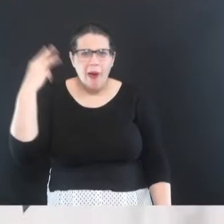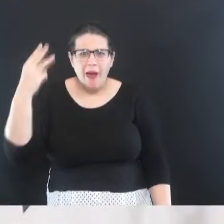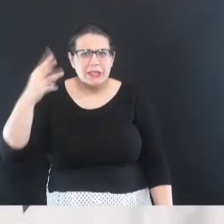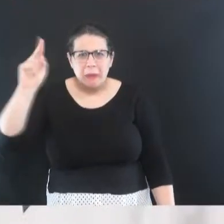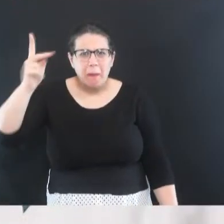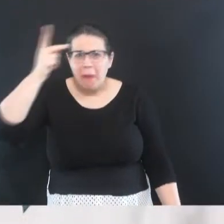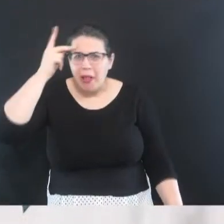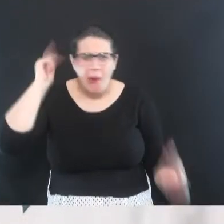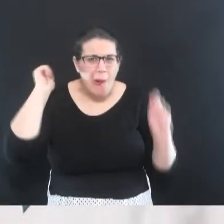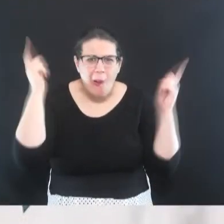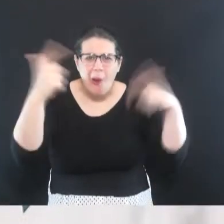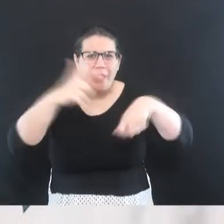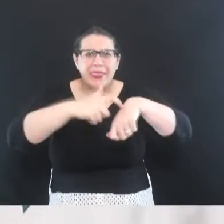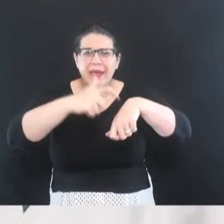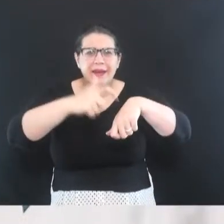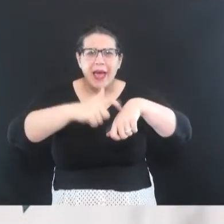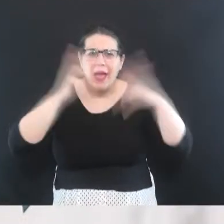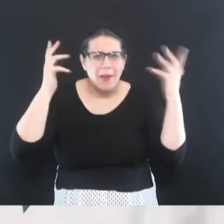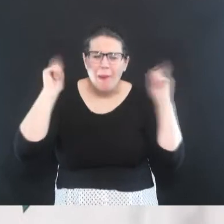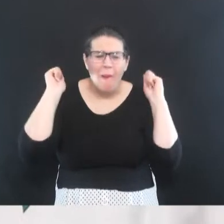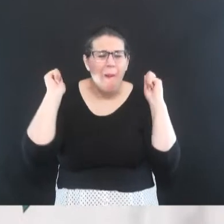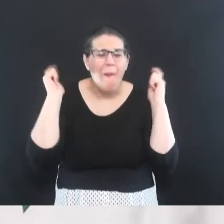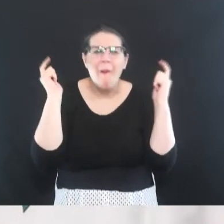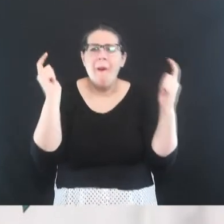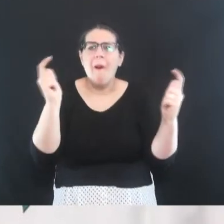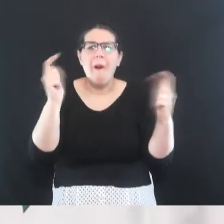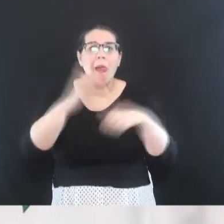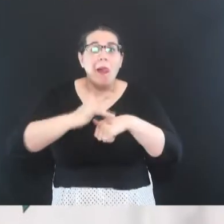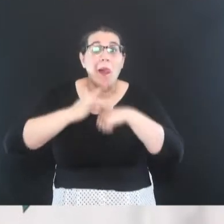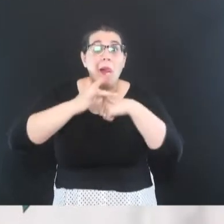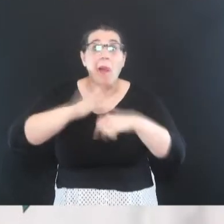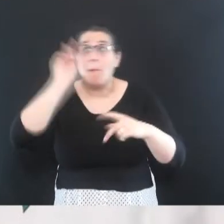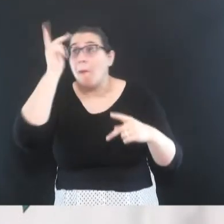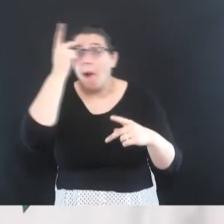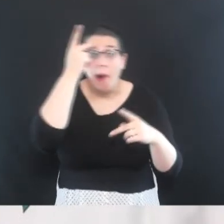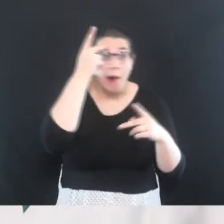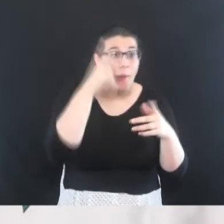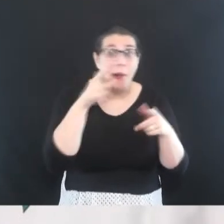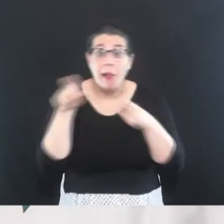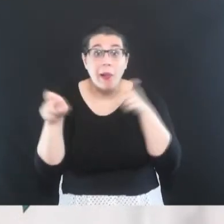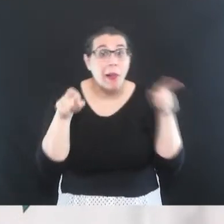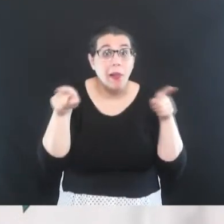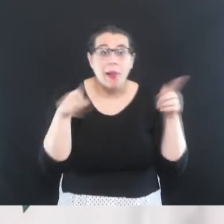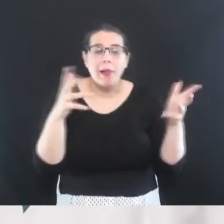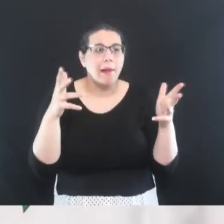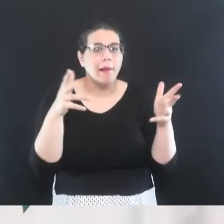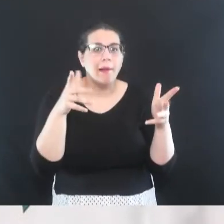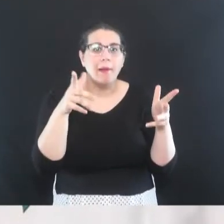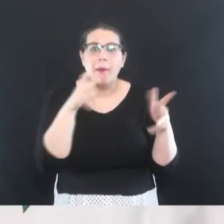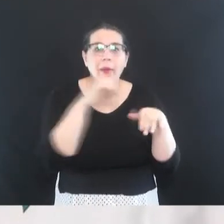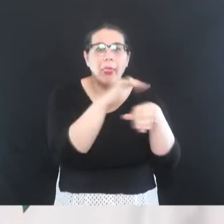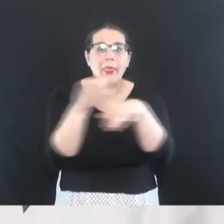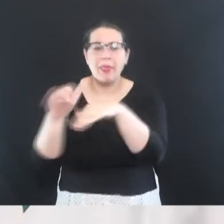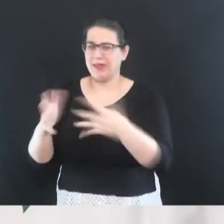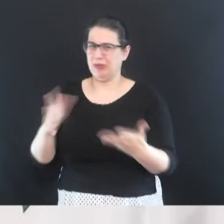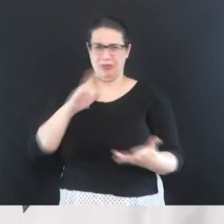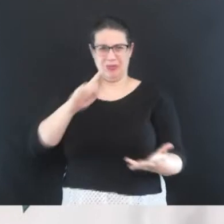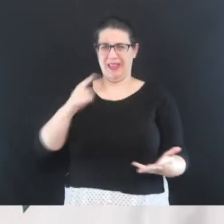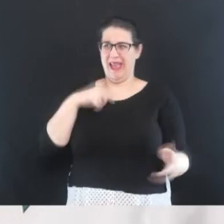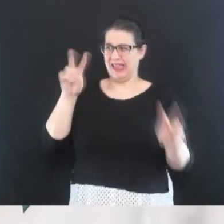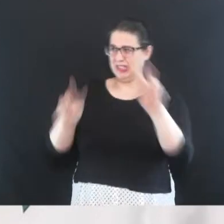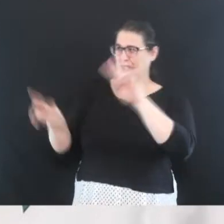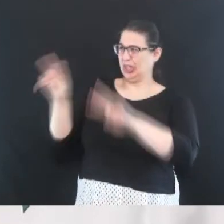do. It's all politics. You know, I hate to say it, it makes me